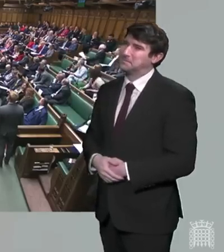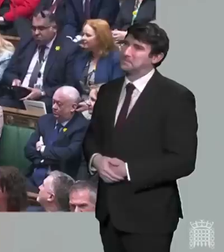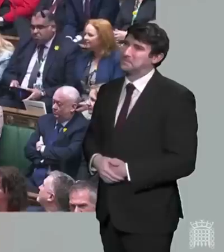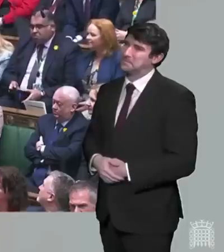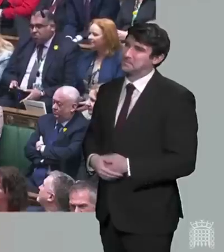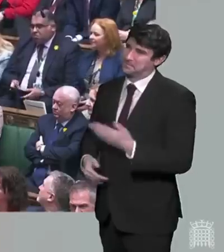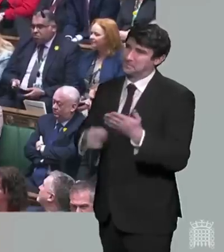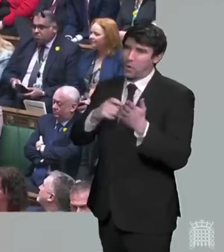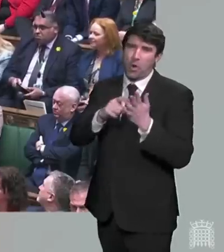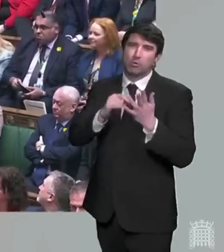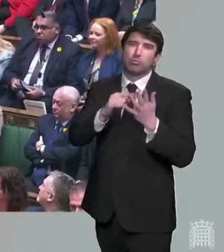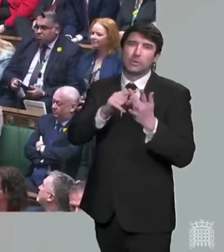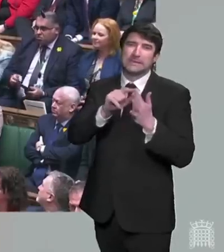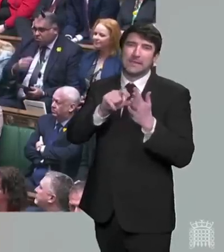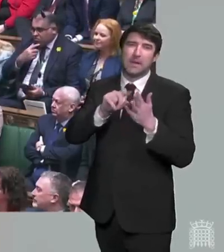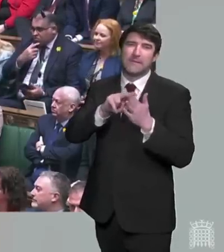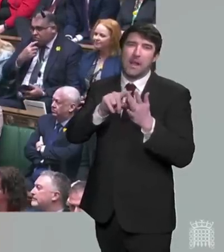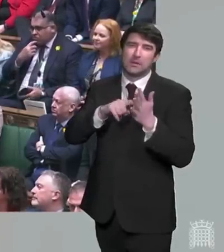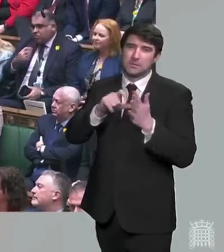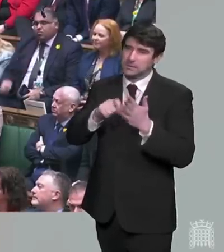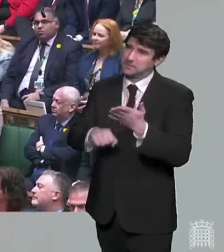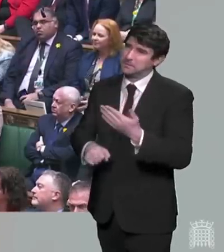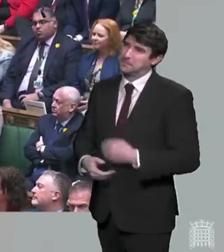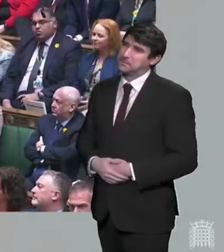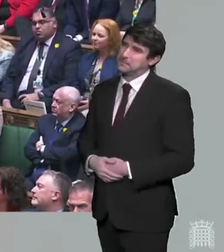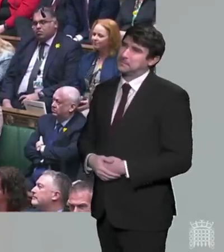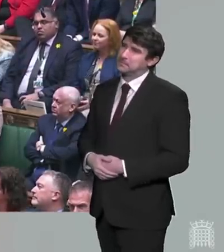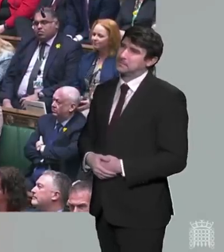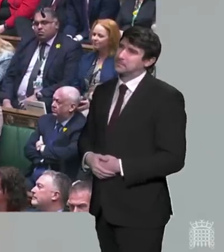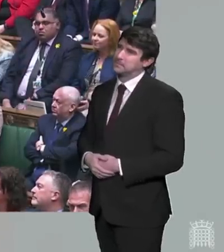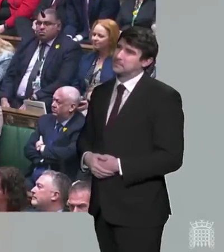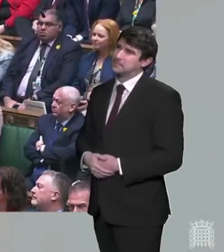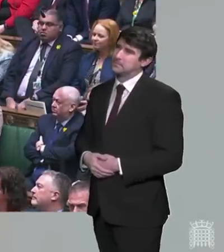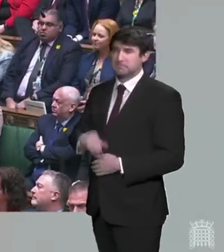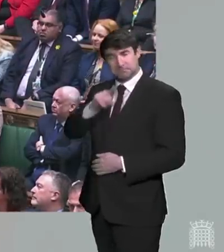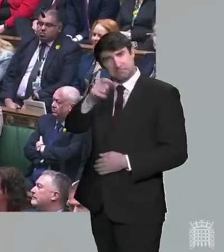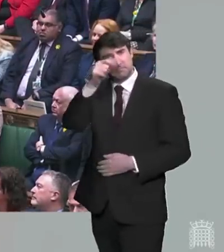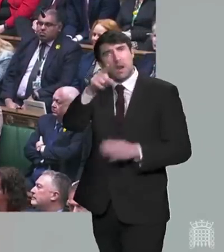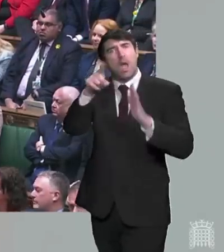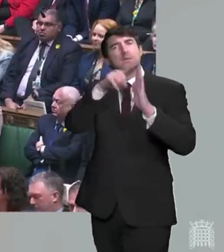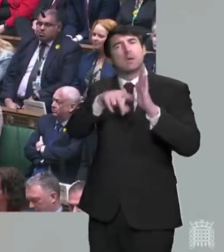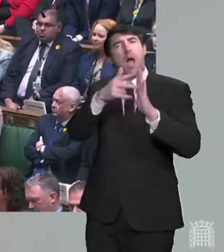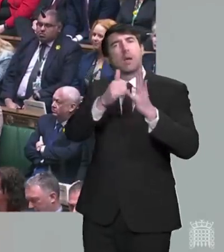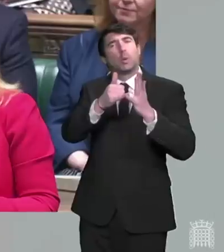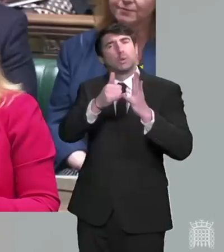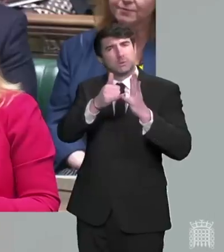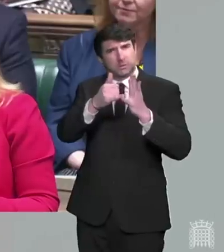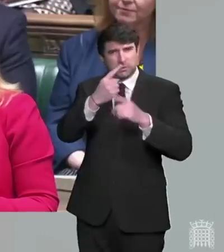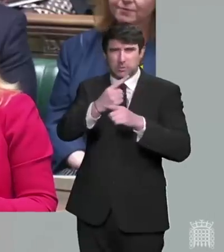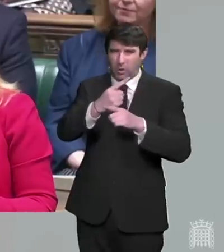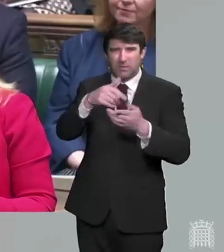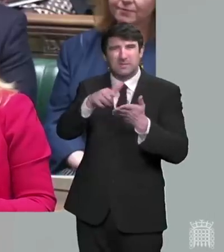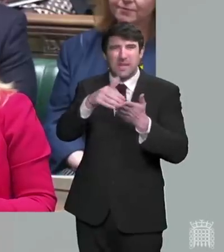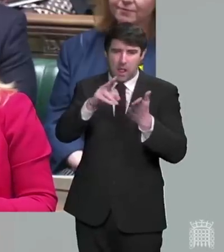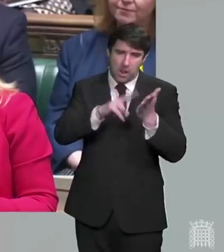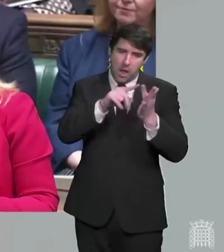Thank you, Mr. Speaker. The Prime Minister may be aware of Sky News' investigation and report today on the over-the-counter sales of nitrous oxide or laughing